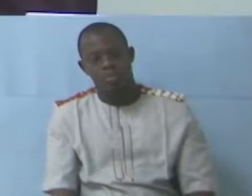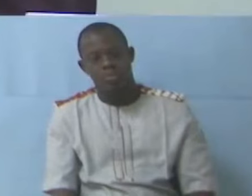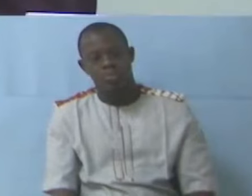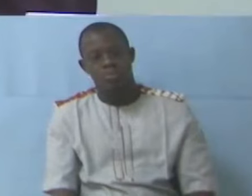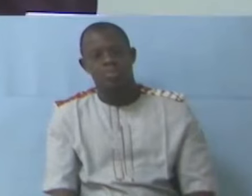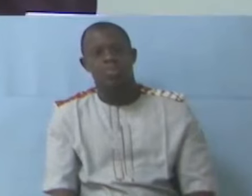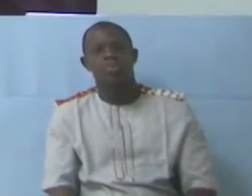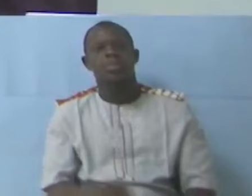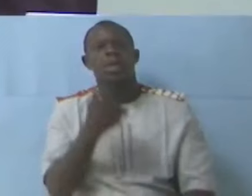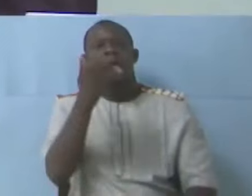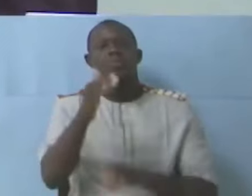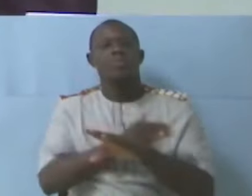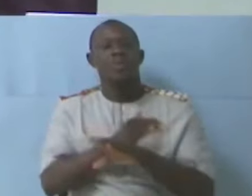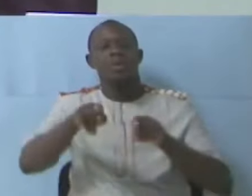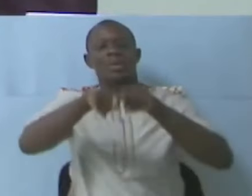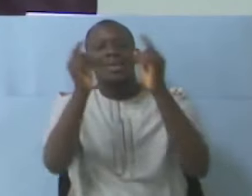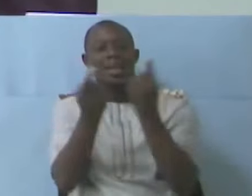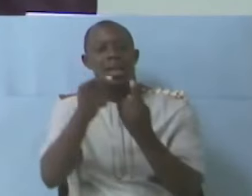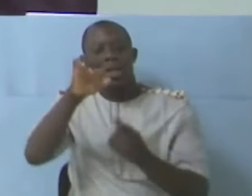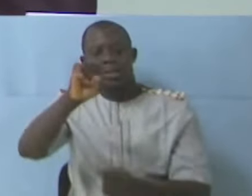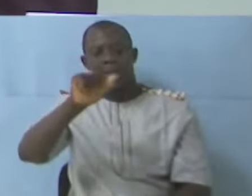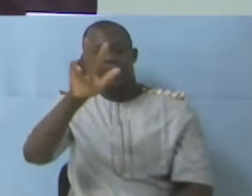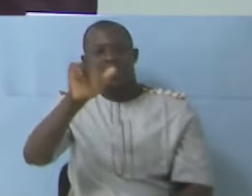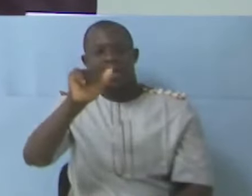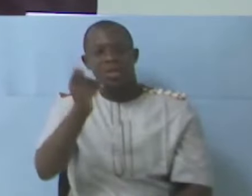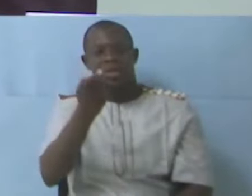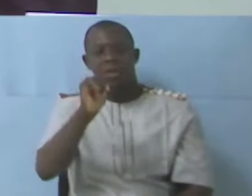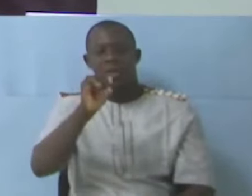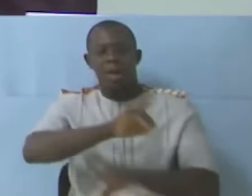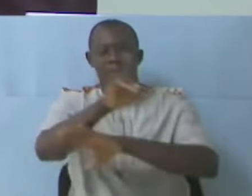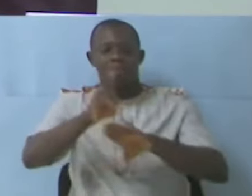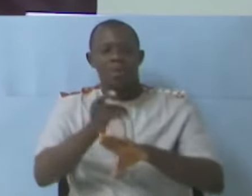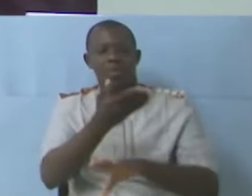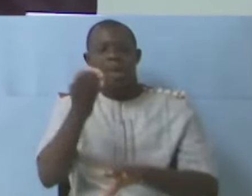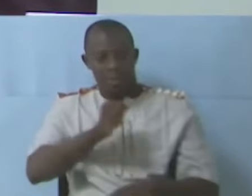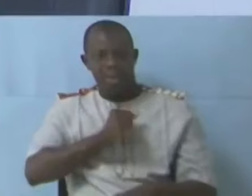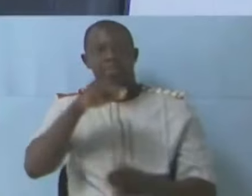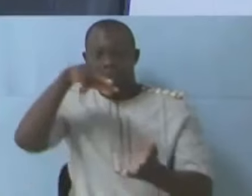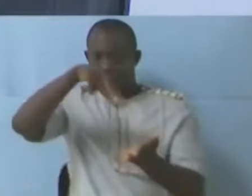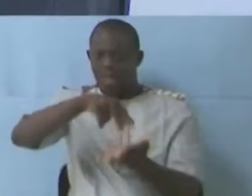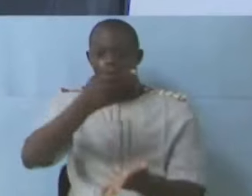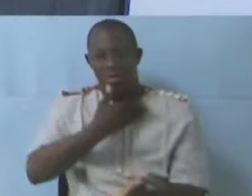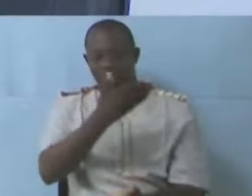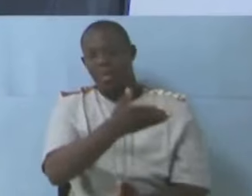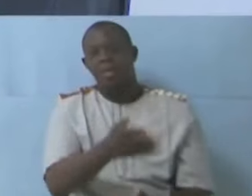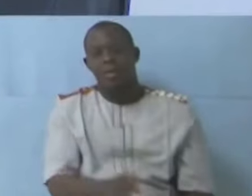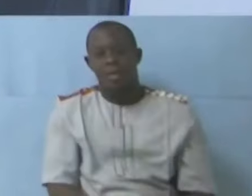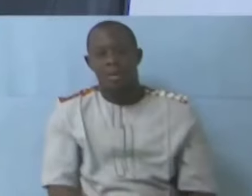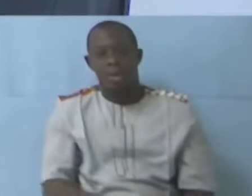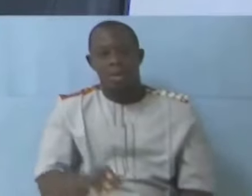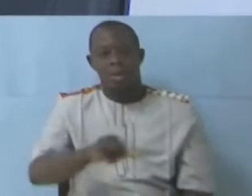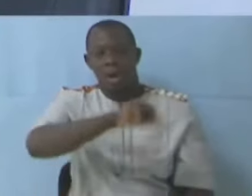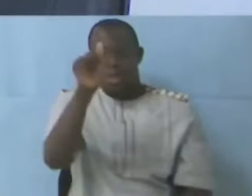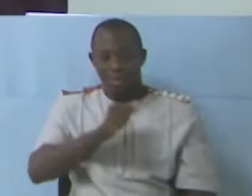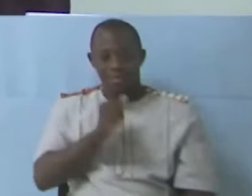was information. General Savage? And a General Savage. Then he was standing there. And he saw